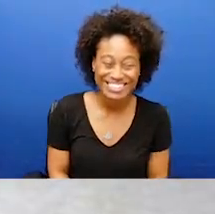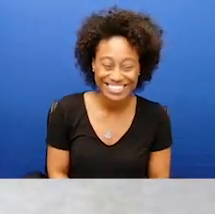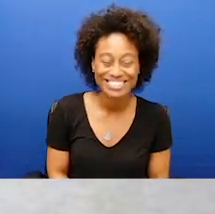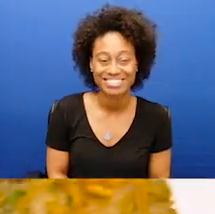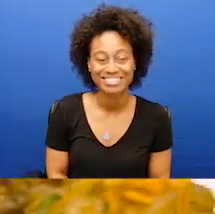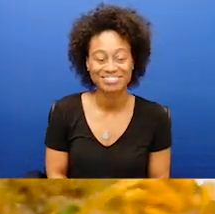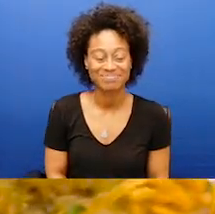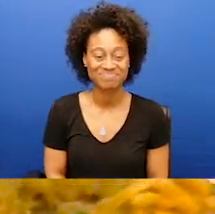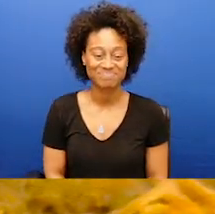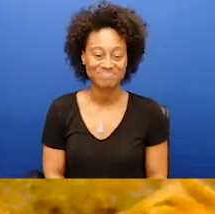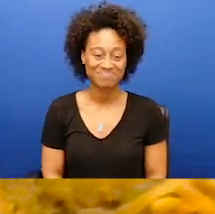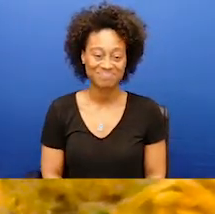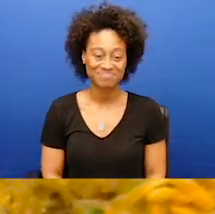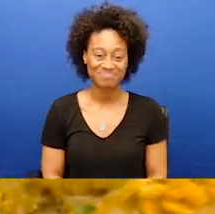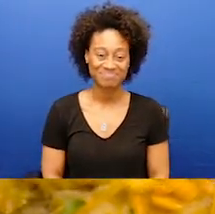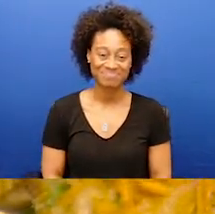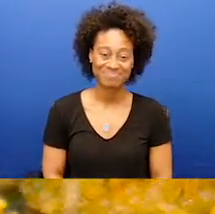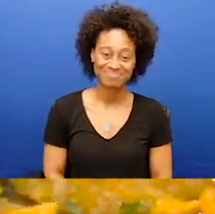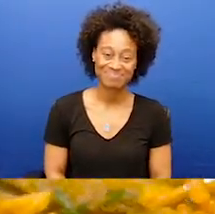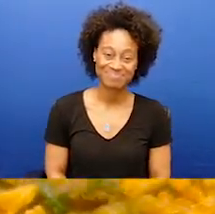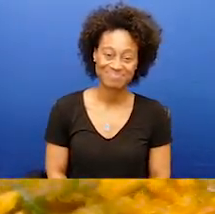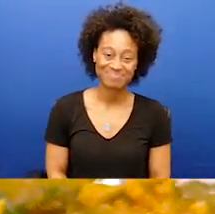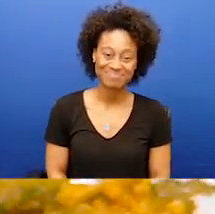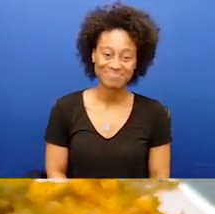at your next event.